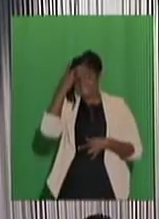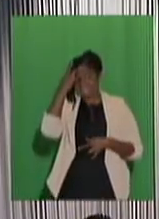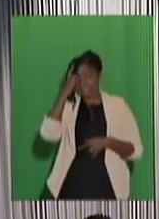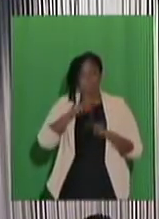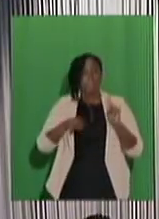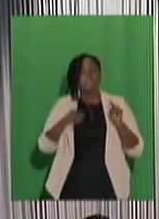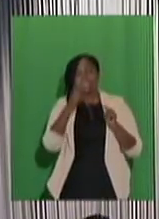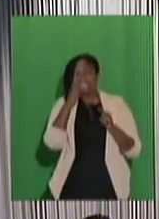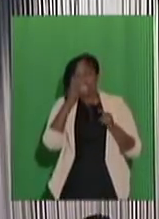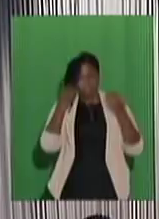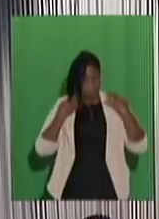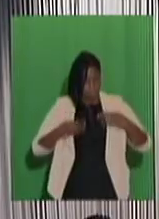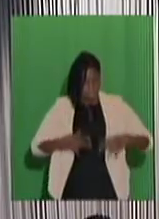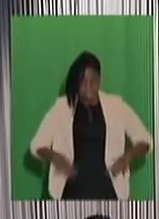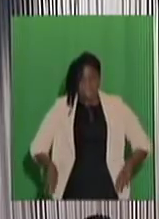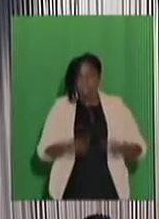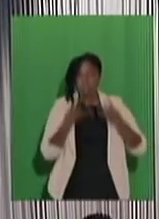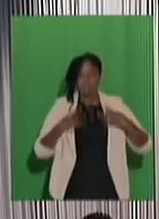Sunil Lala.